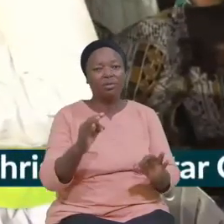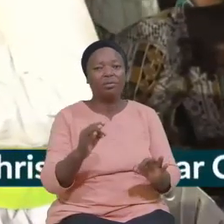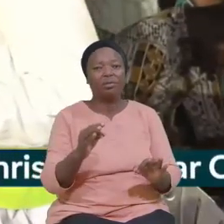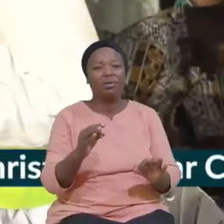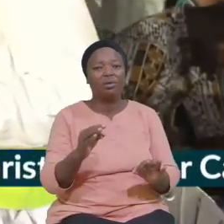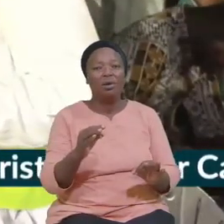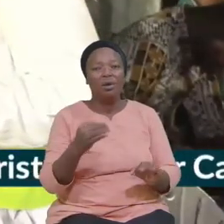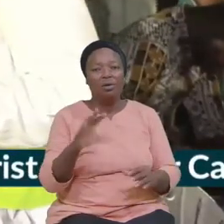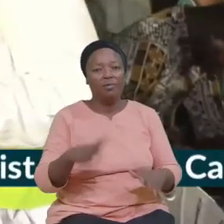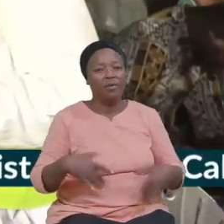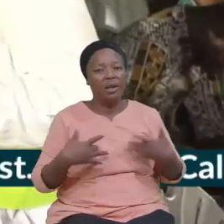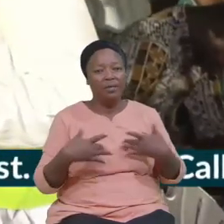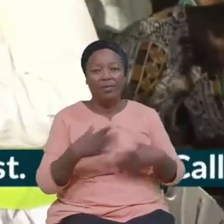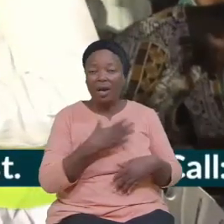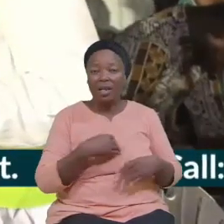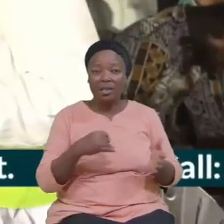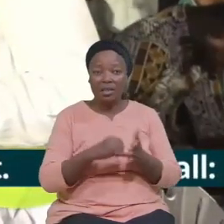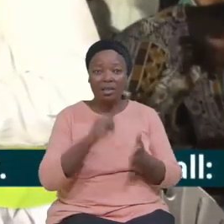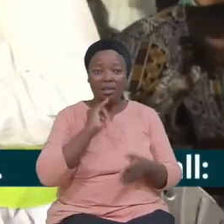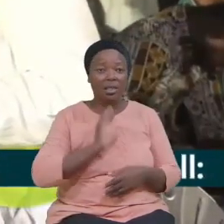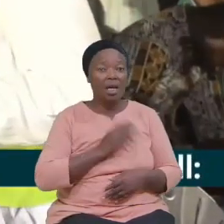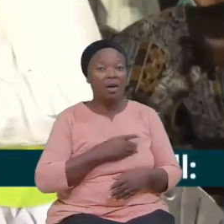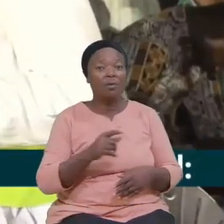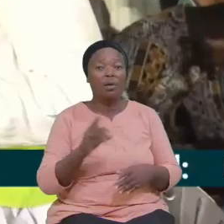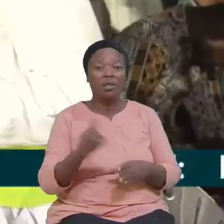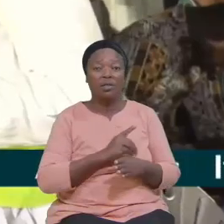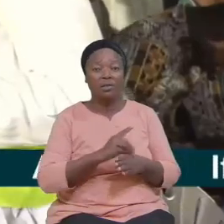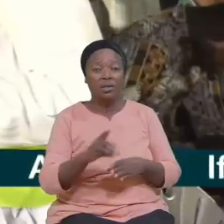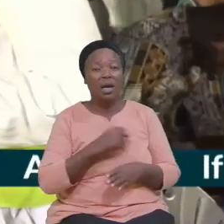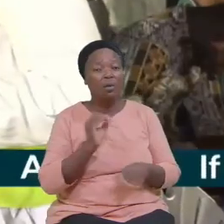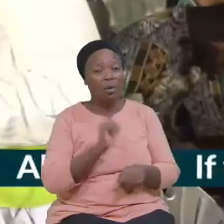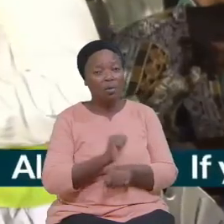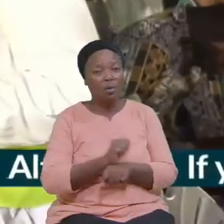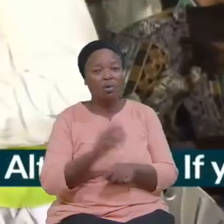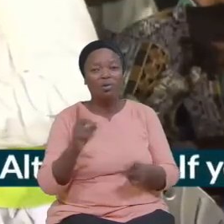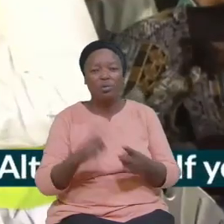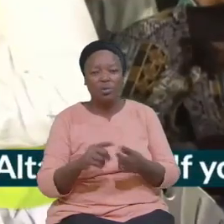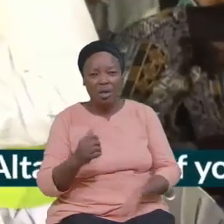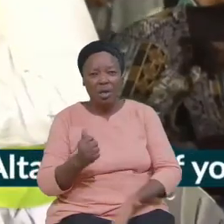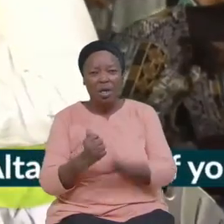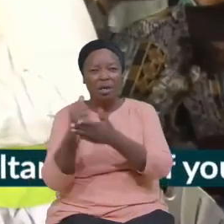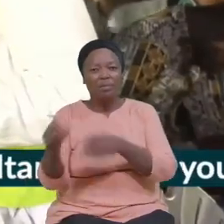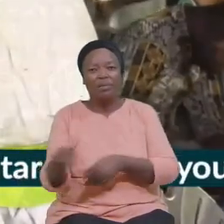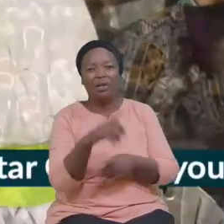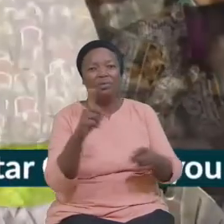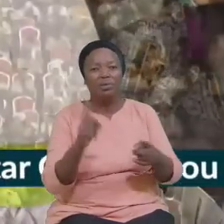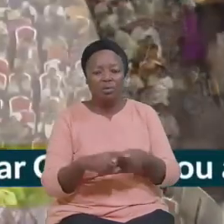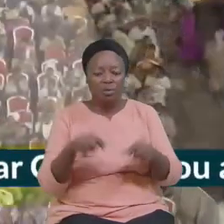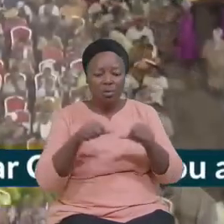And it is our duty to ensure that they continue in that decision all the days of their